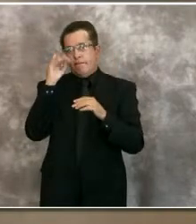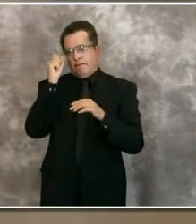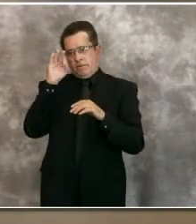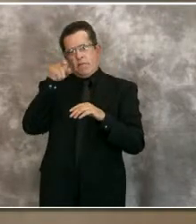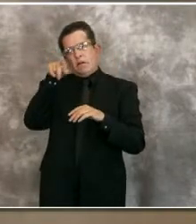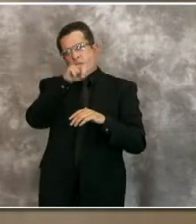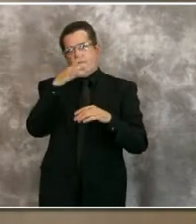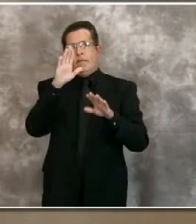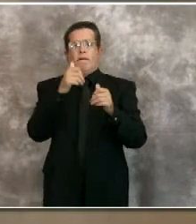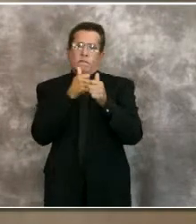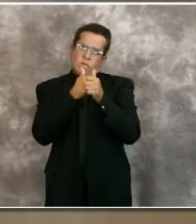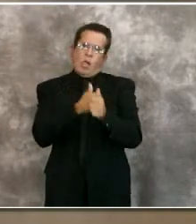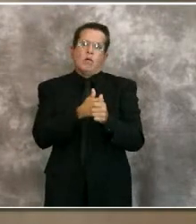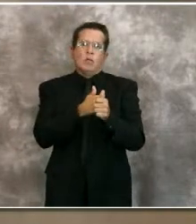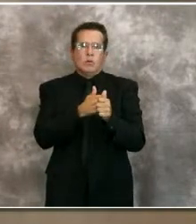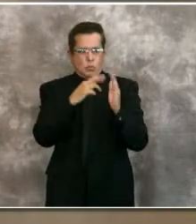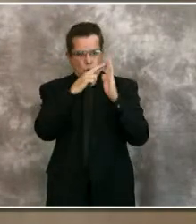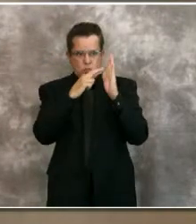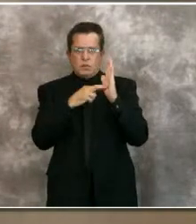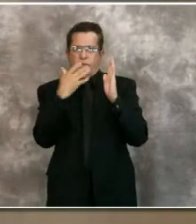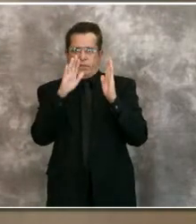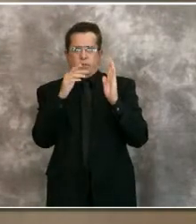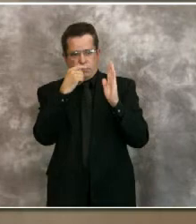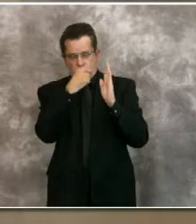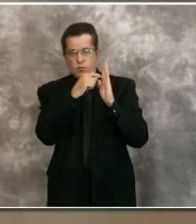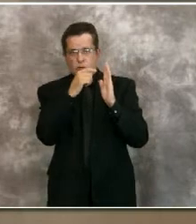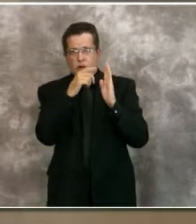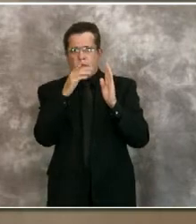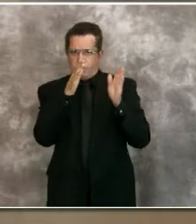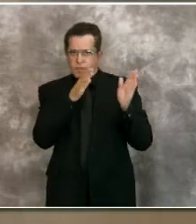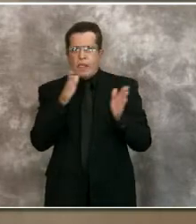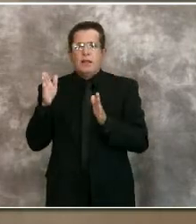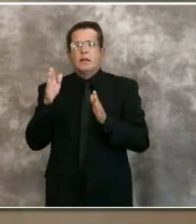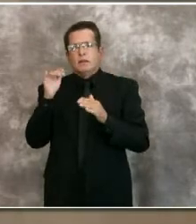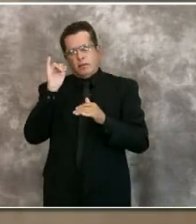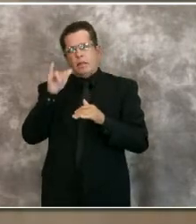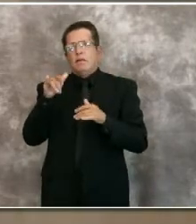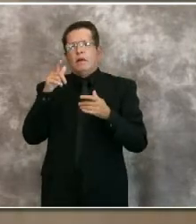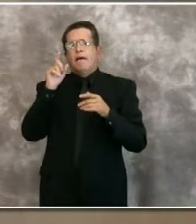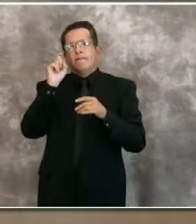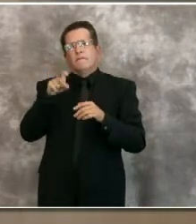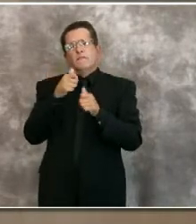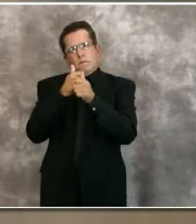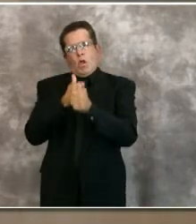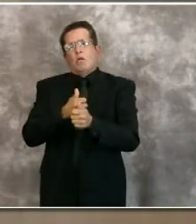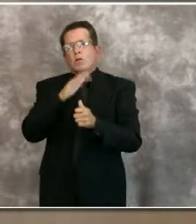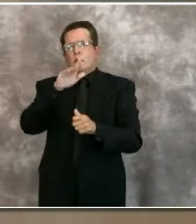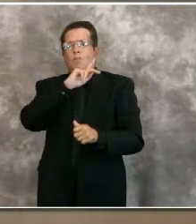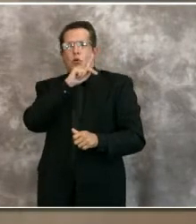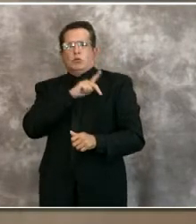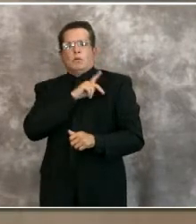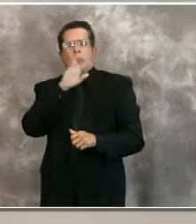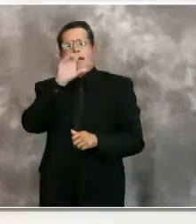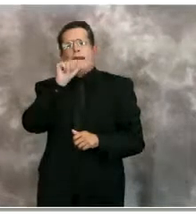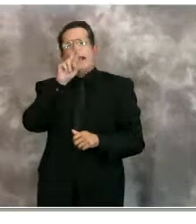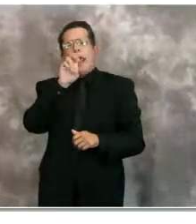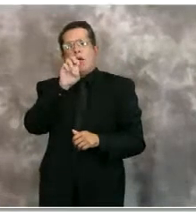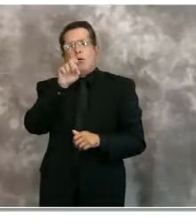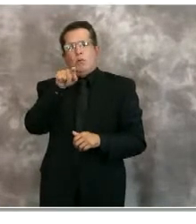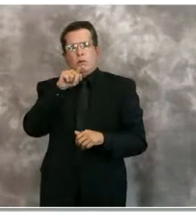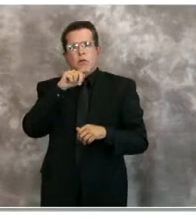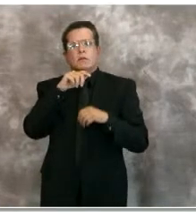and steps they need to take. Those reopenings include personal care, like skin care